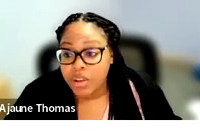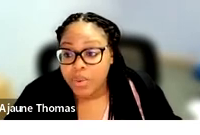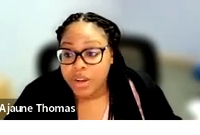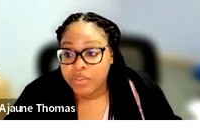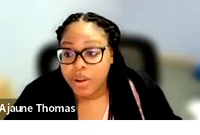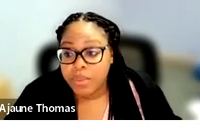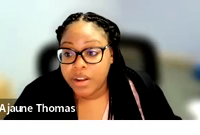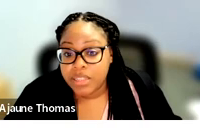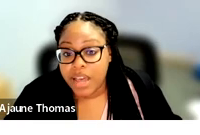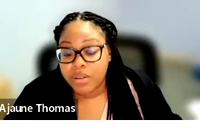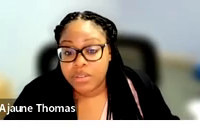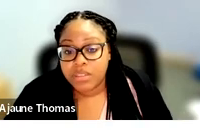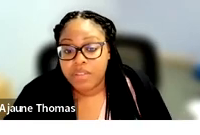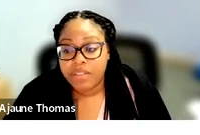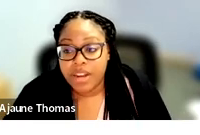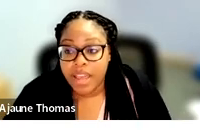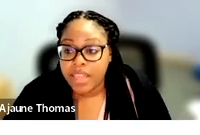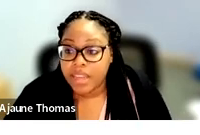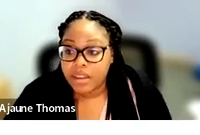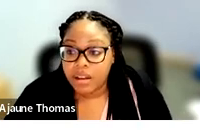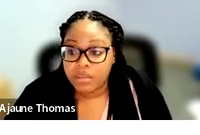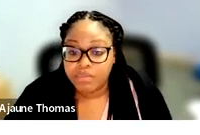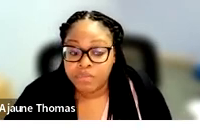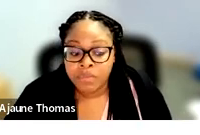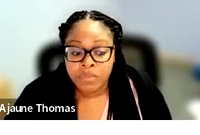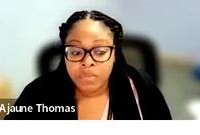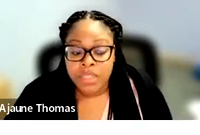be anywhere from hearing sounds of every day, like